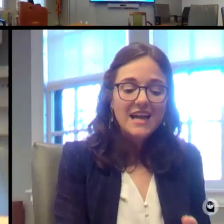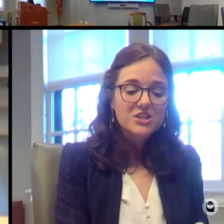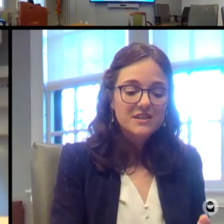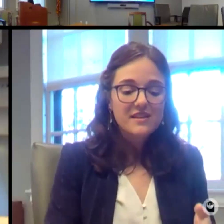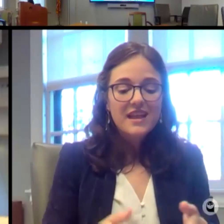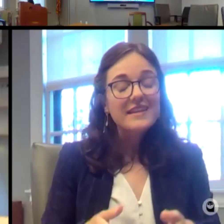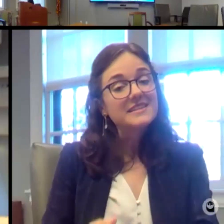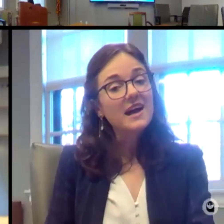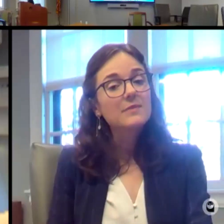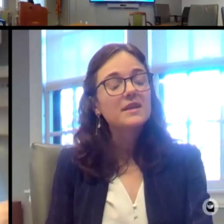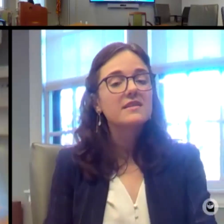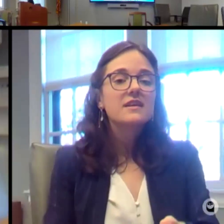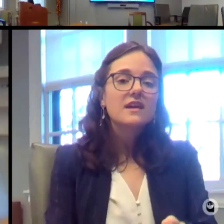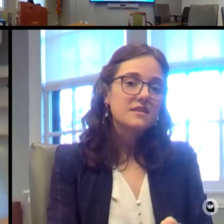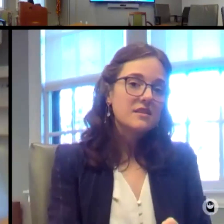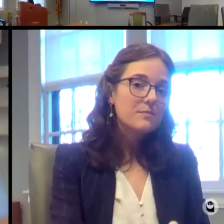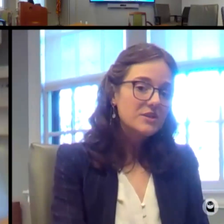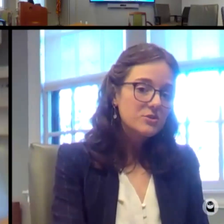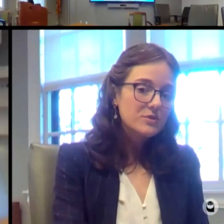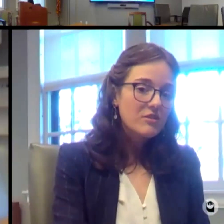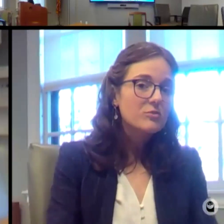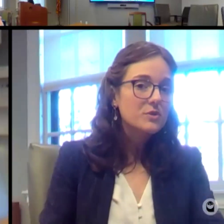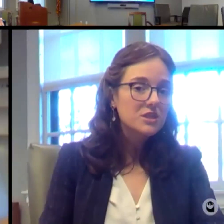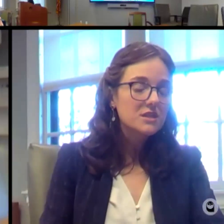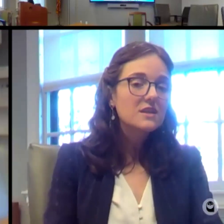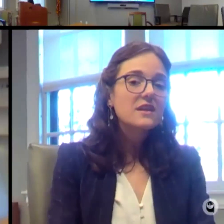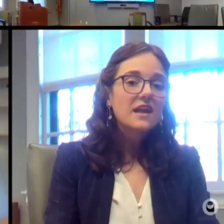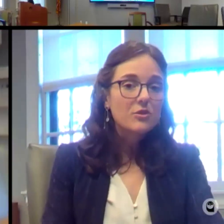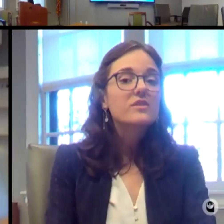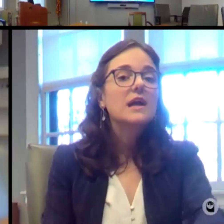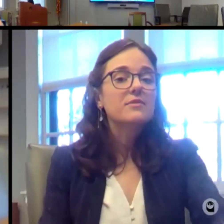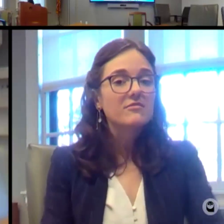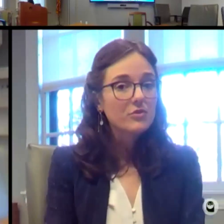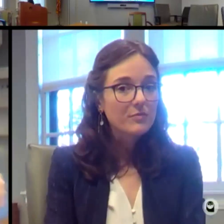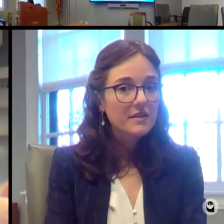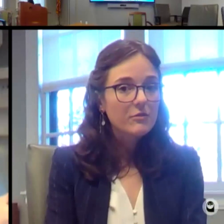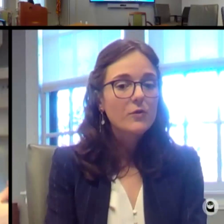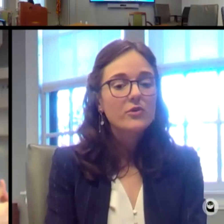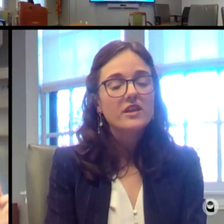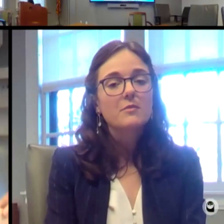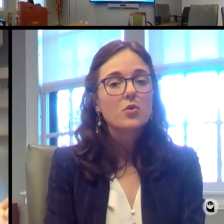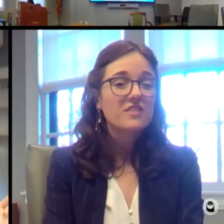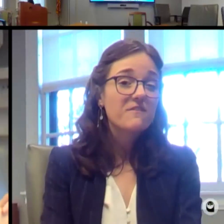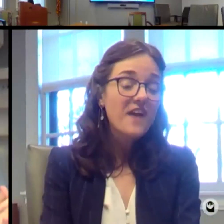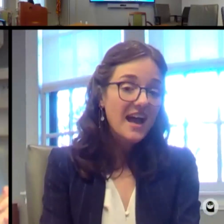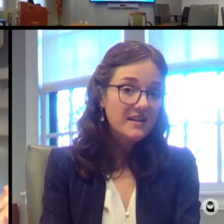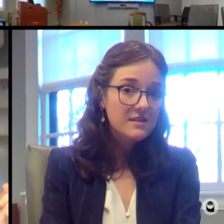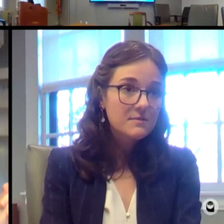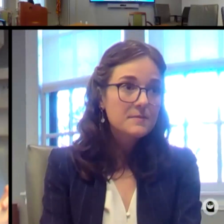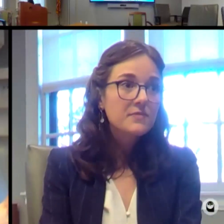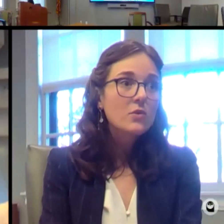at the actions and the timings and the spatial distribution and those types of movements. So focusing on more